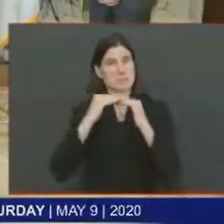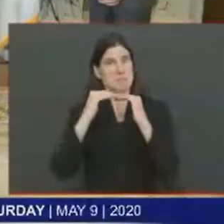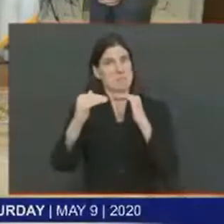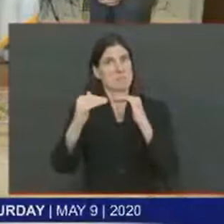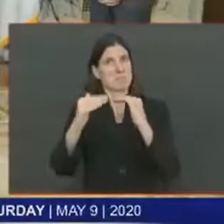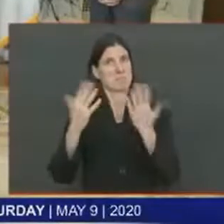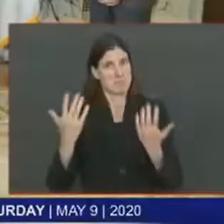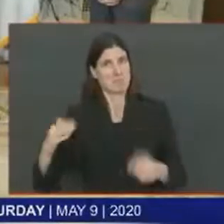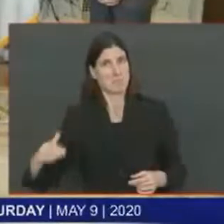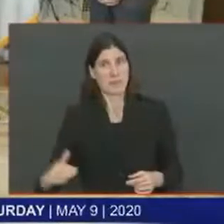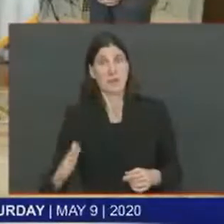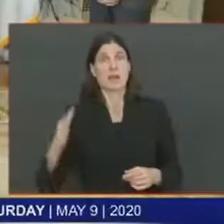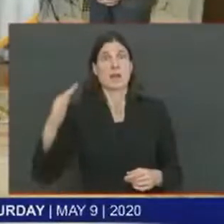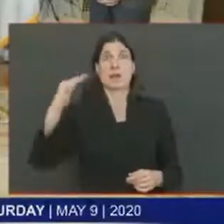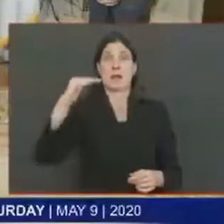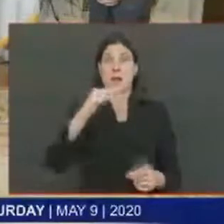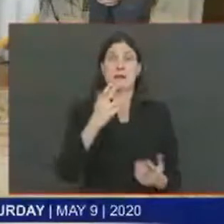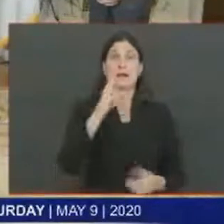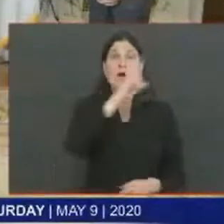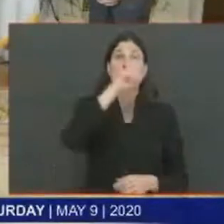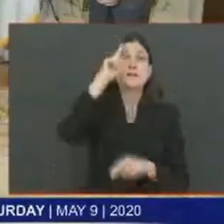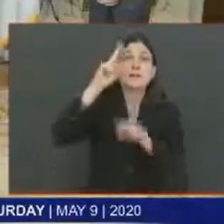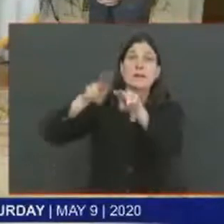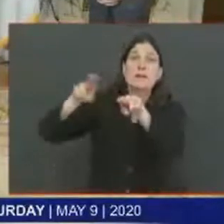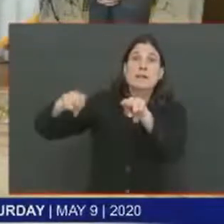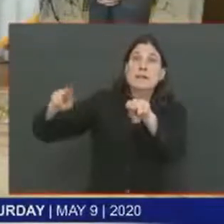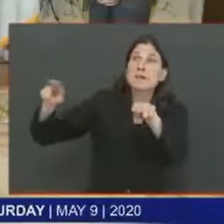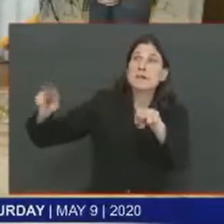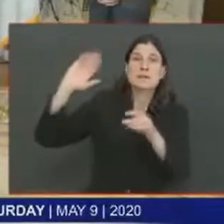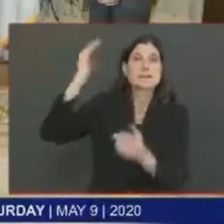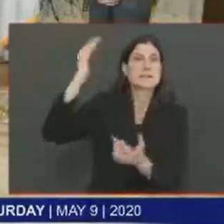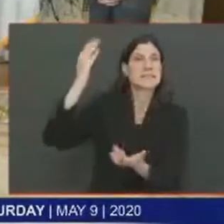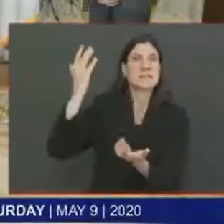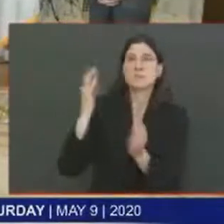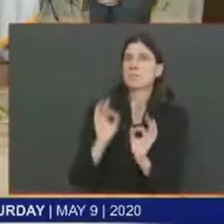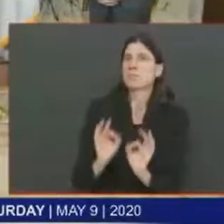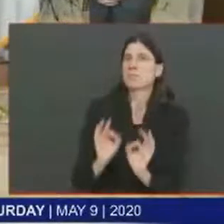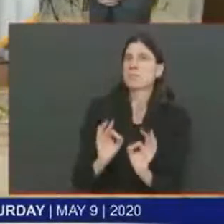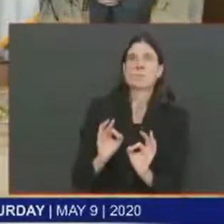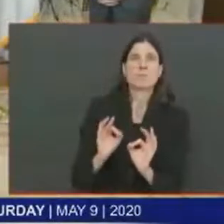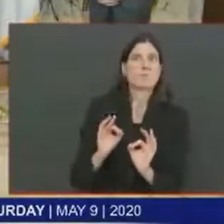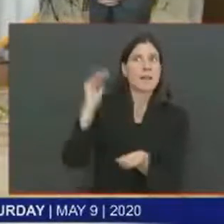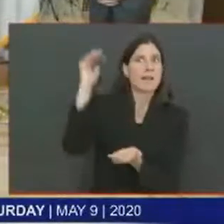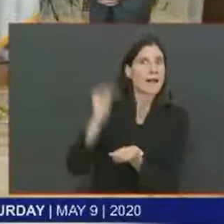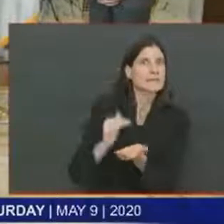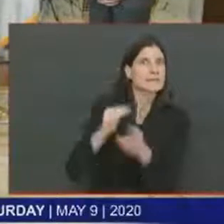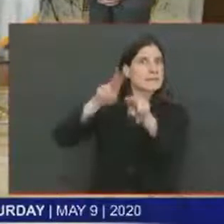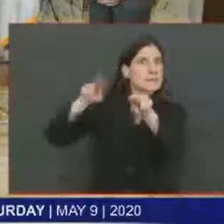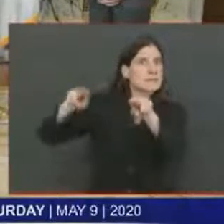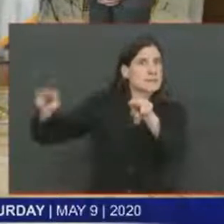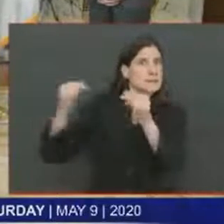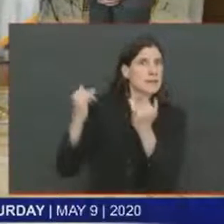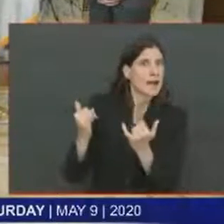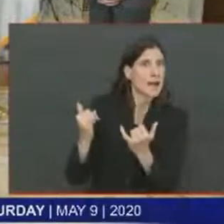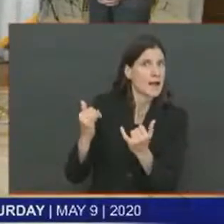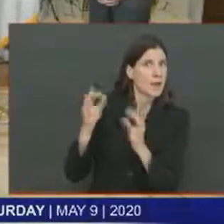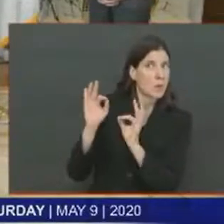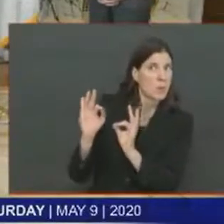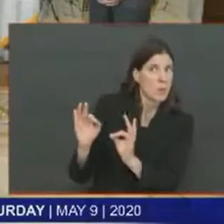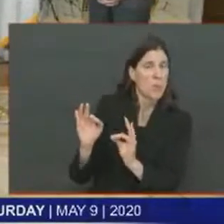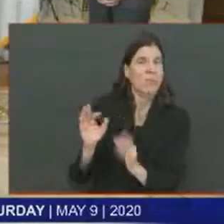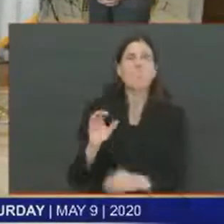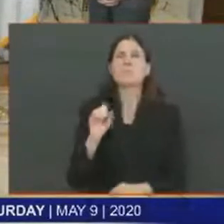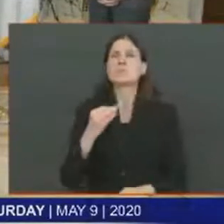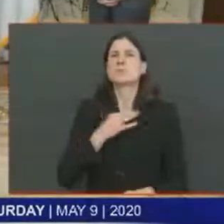and fatalities have stabilized. But what is the plan to bring down the numbers? The 7-day moving average of deaths is